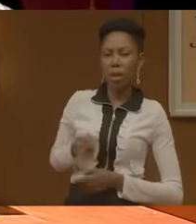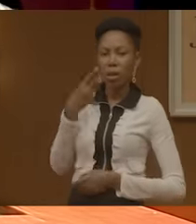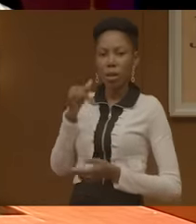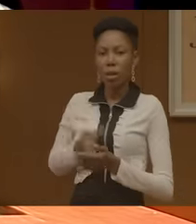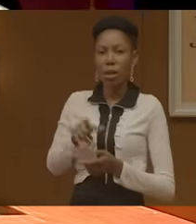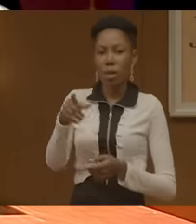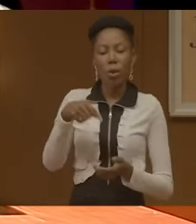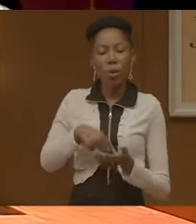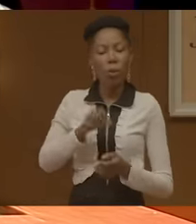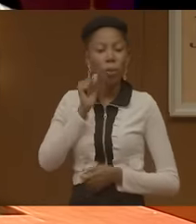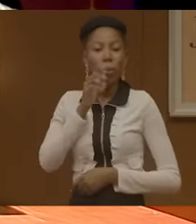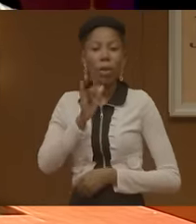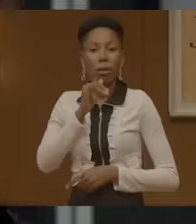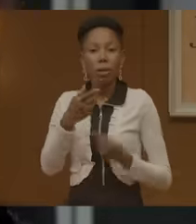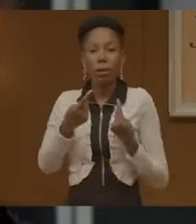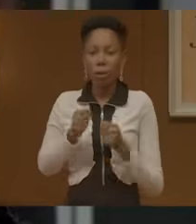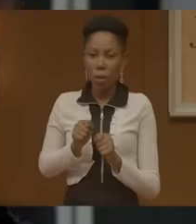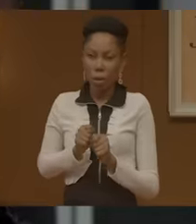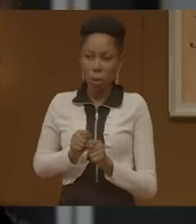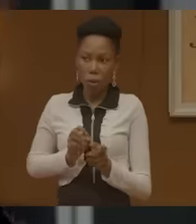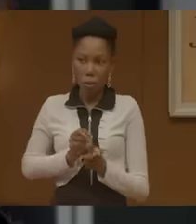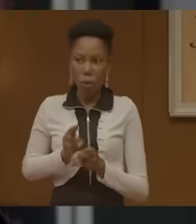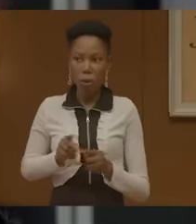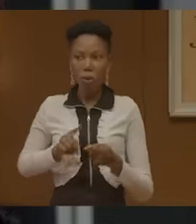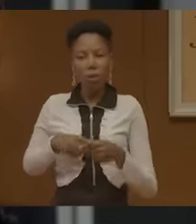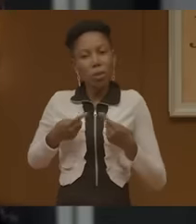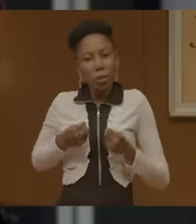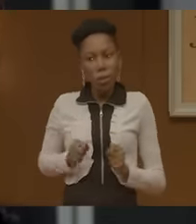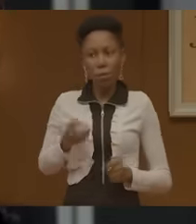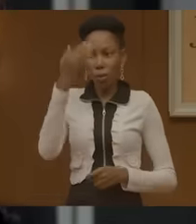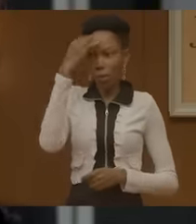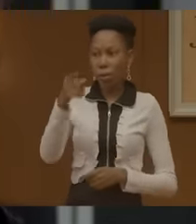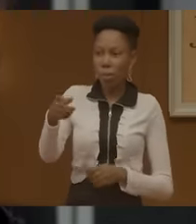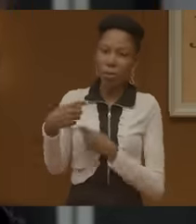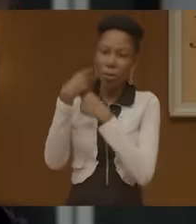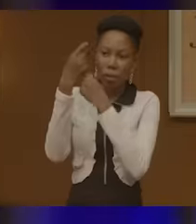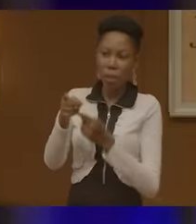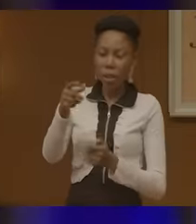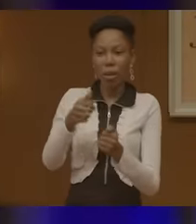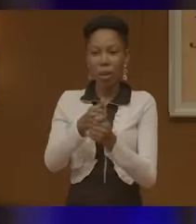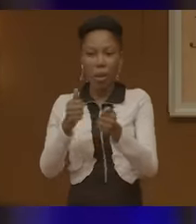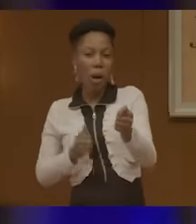she's trying to put the marriage in place, because since all this,